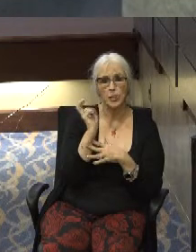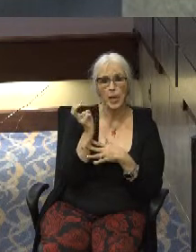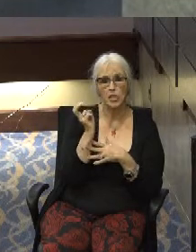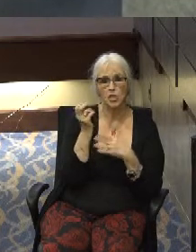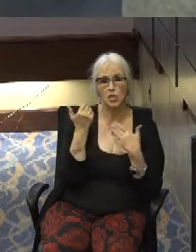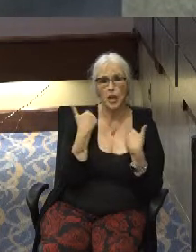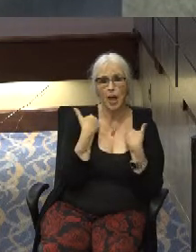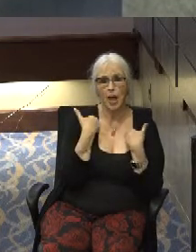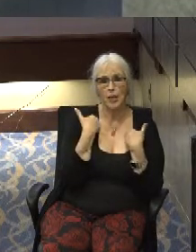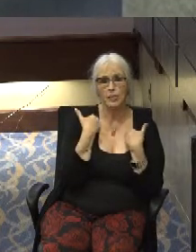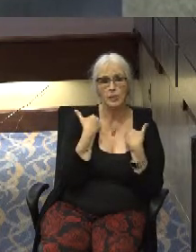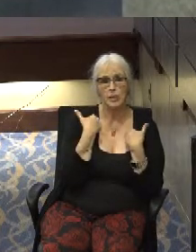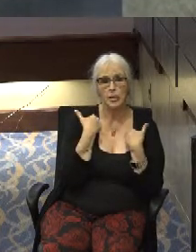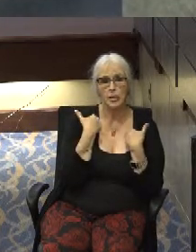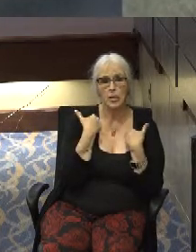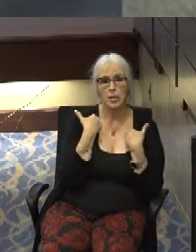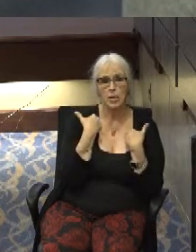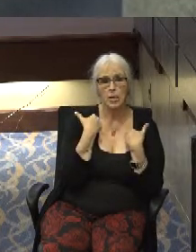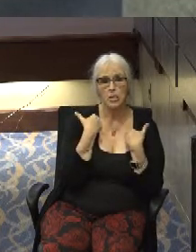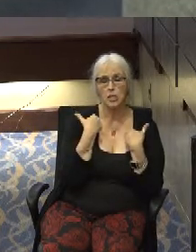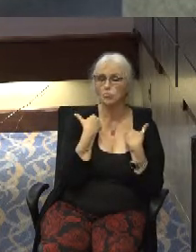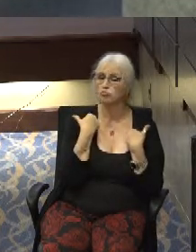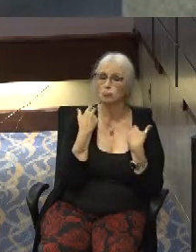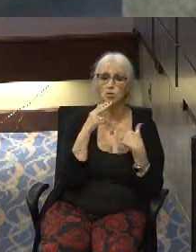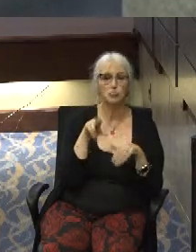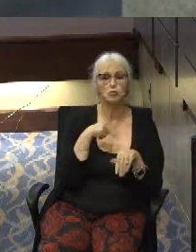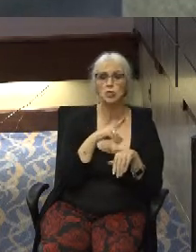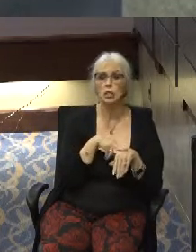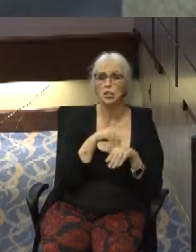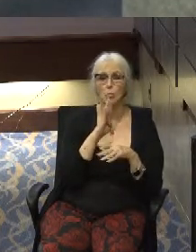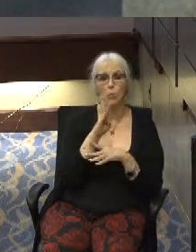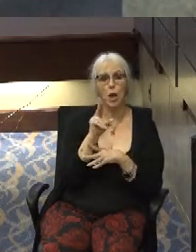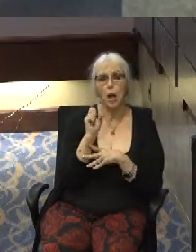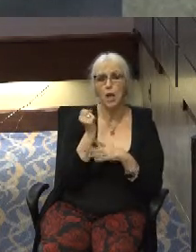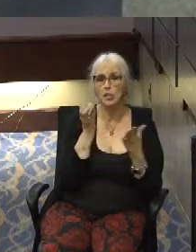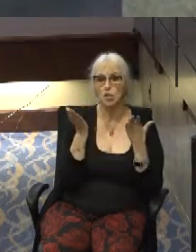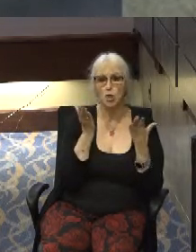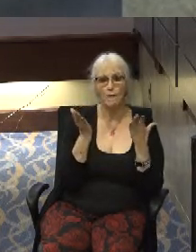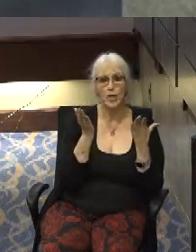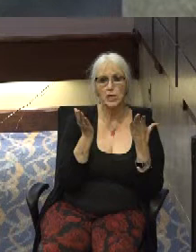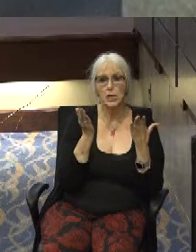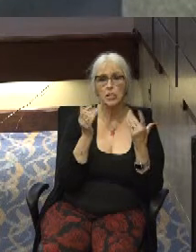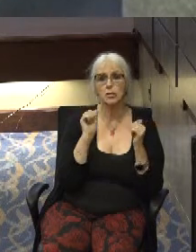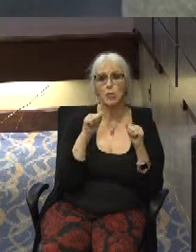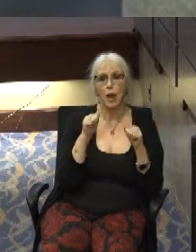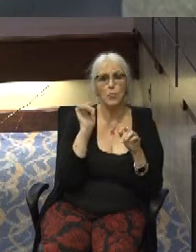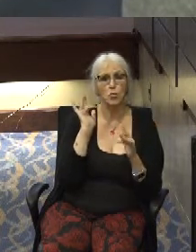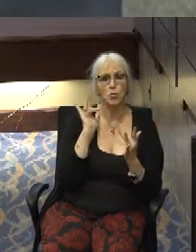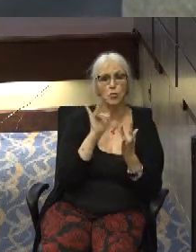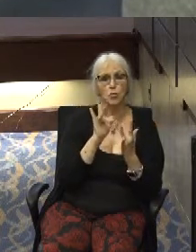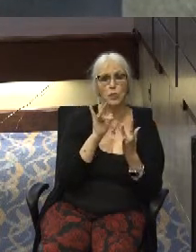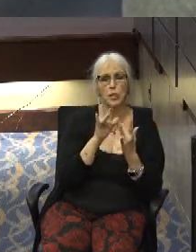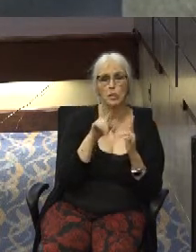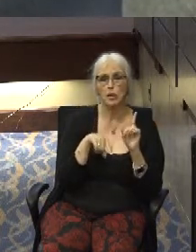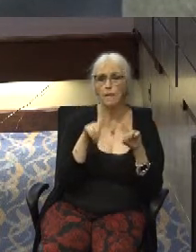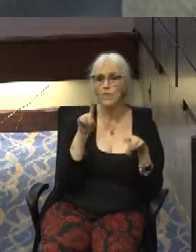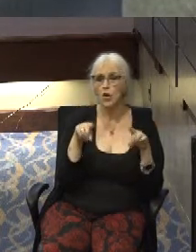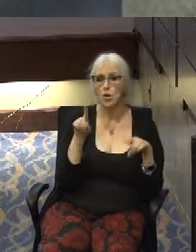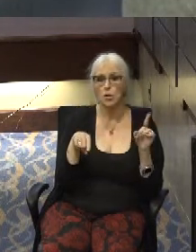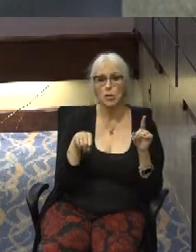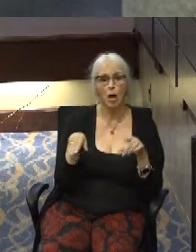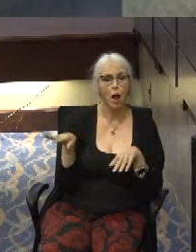has the traditional bus service in people's minds. Have you been able to reach a diverse cross-section of different